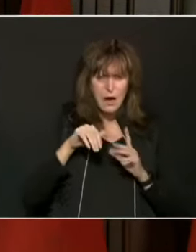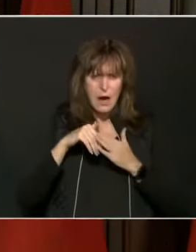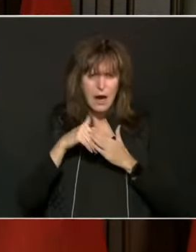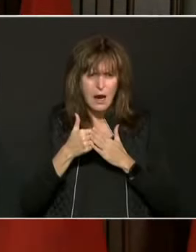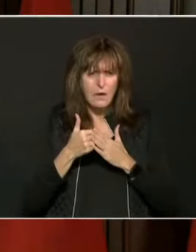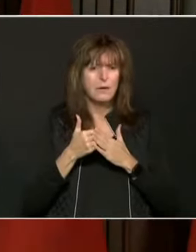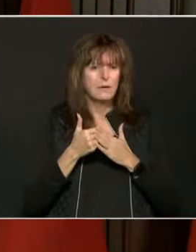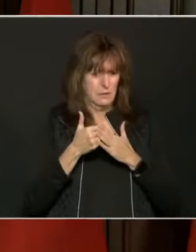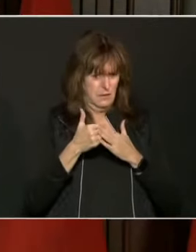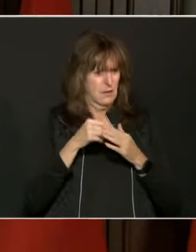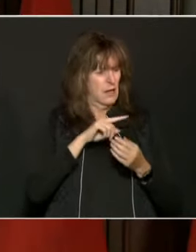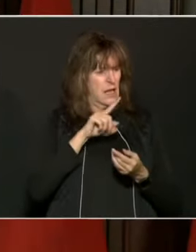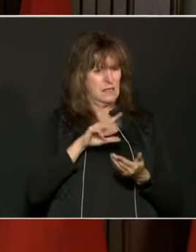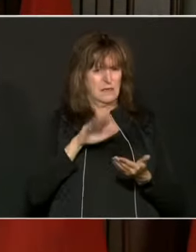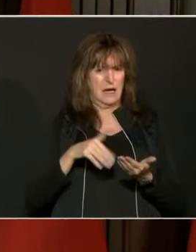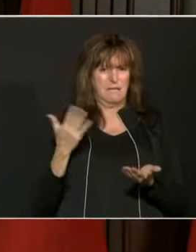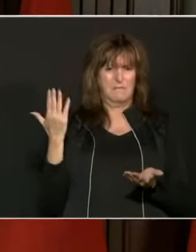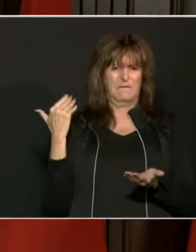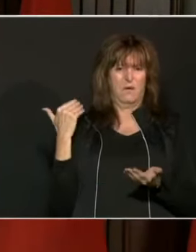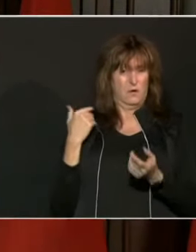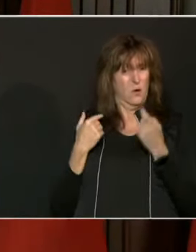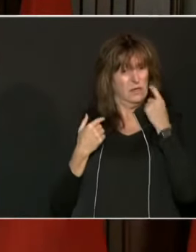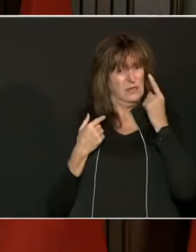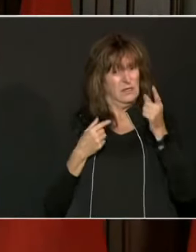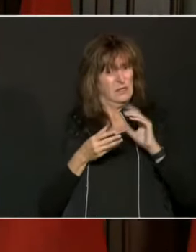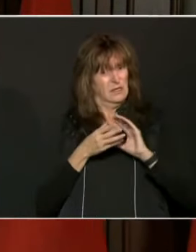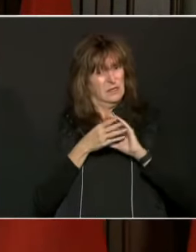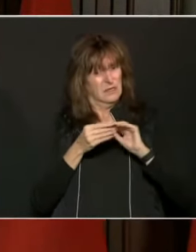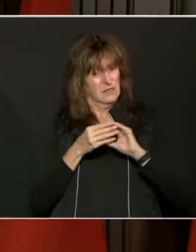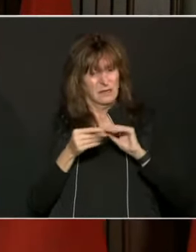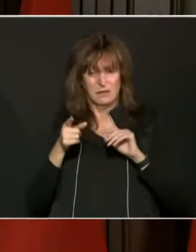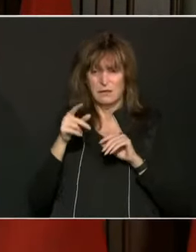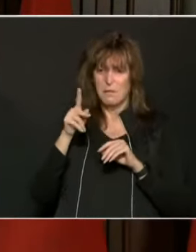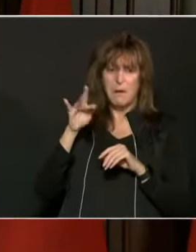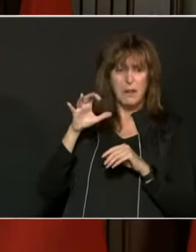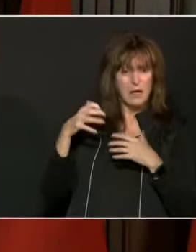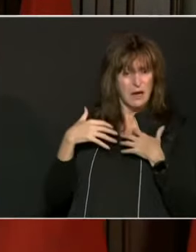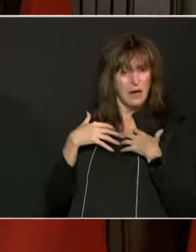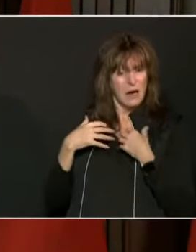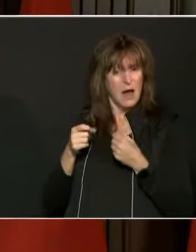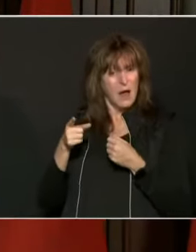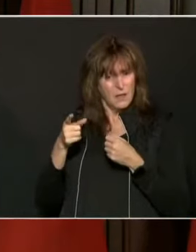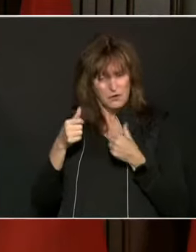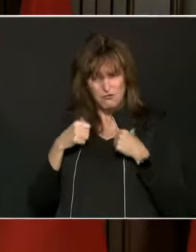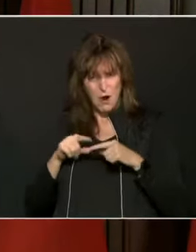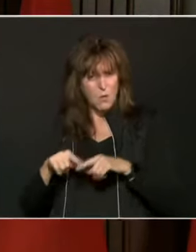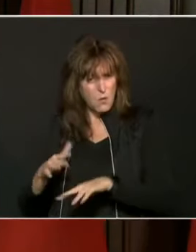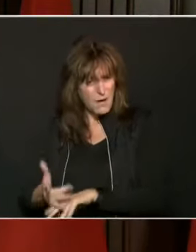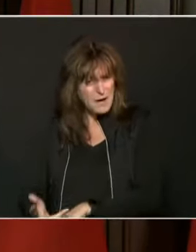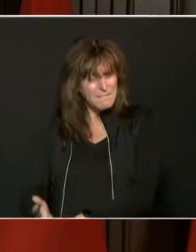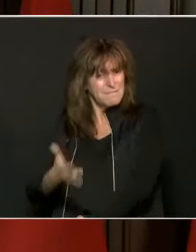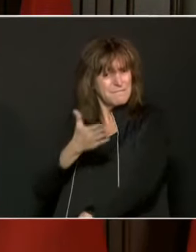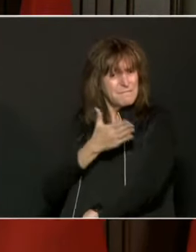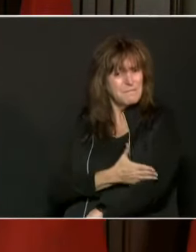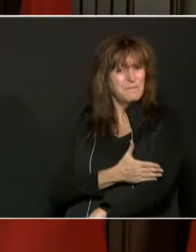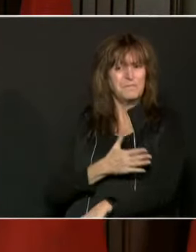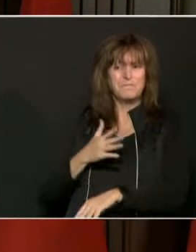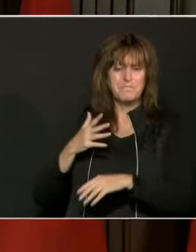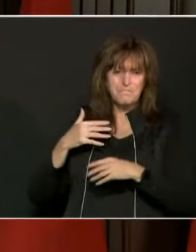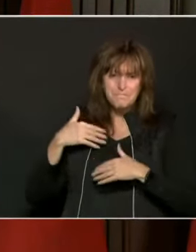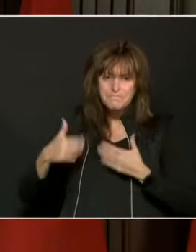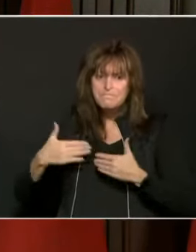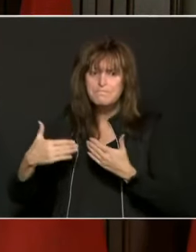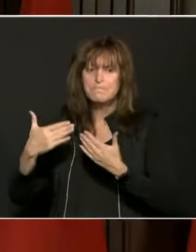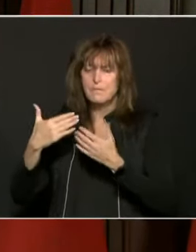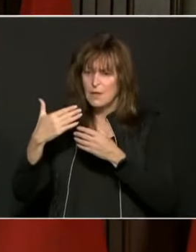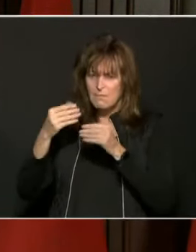it hopefully speaks to how the public health units have greater capacity and improving capacity to be able to further understand these. So the